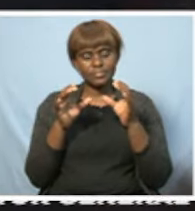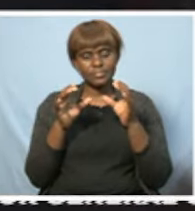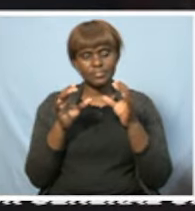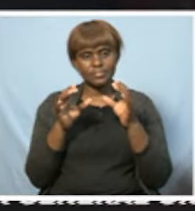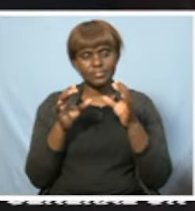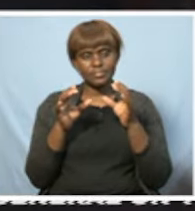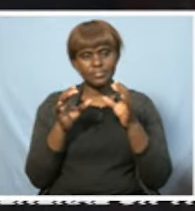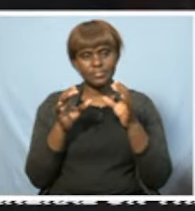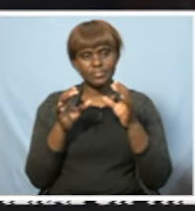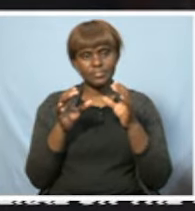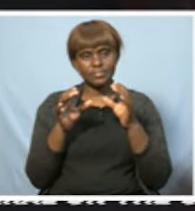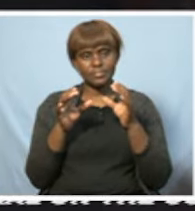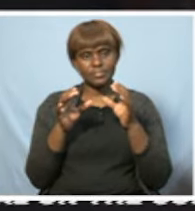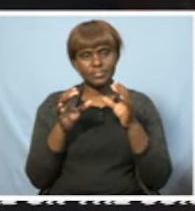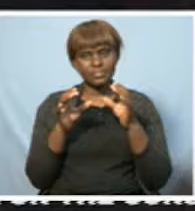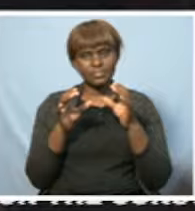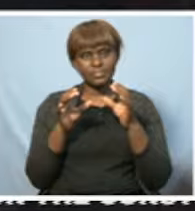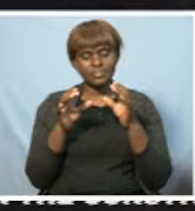and